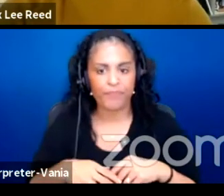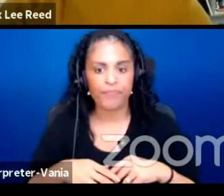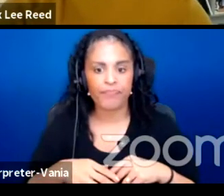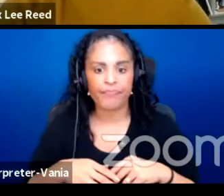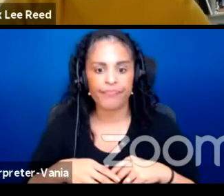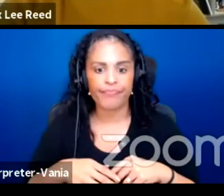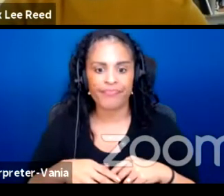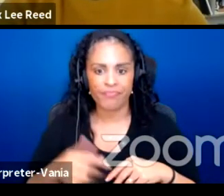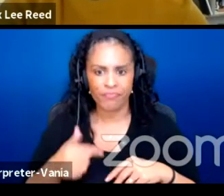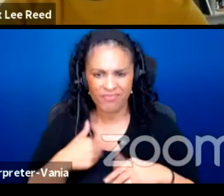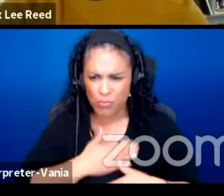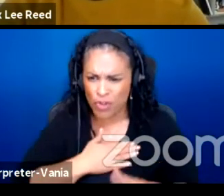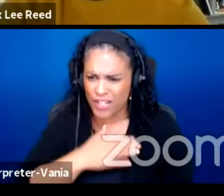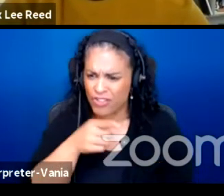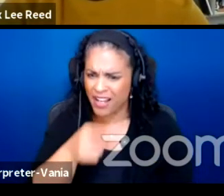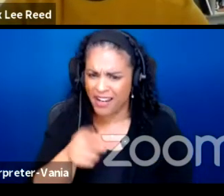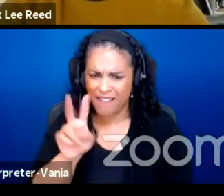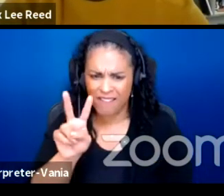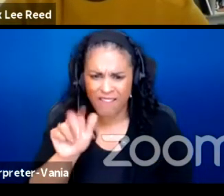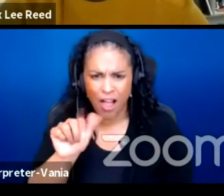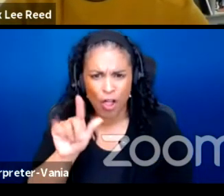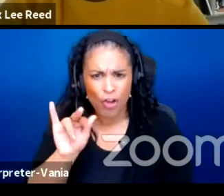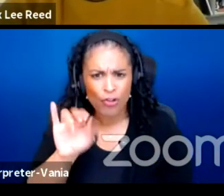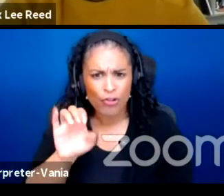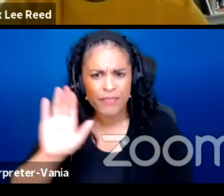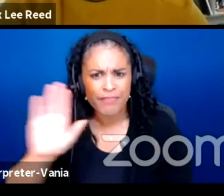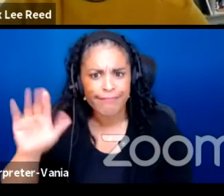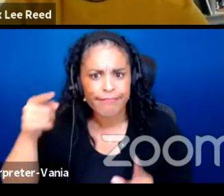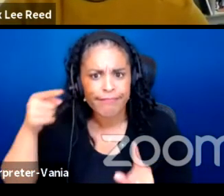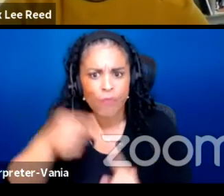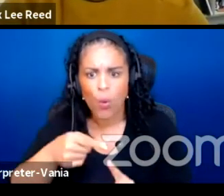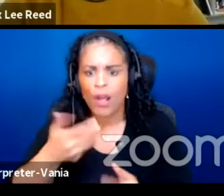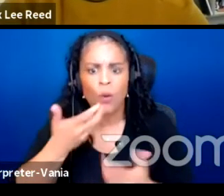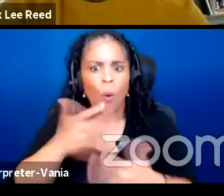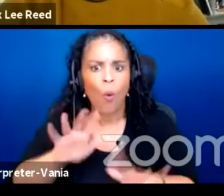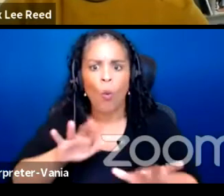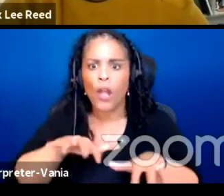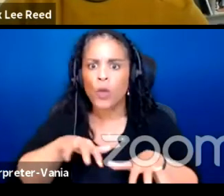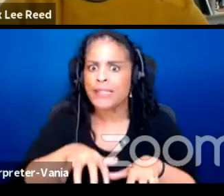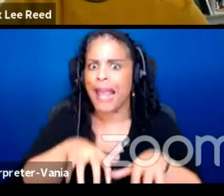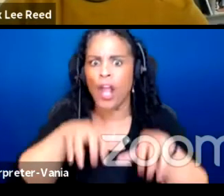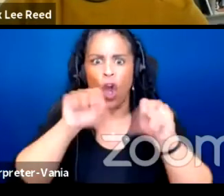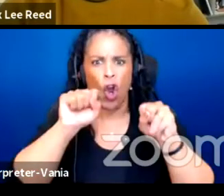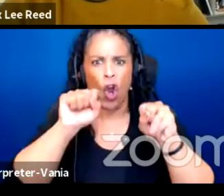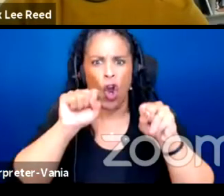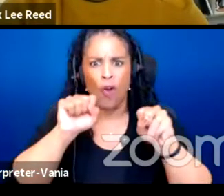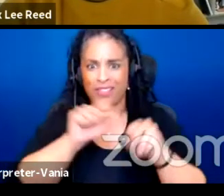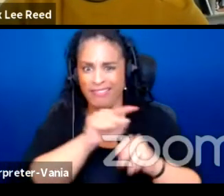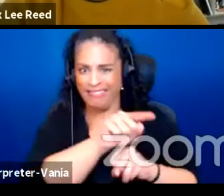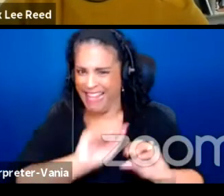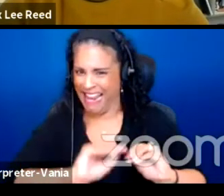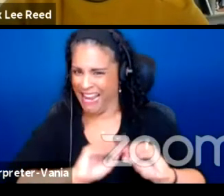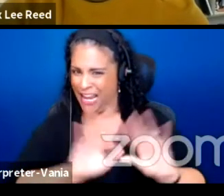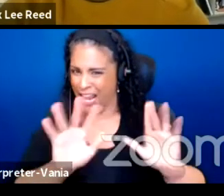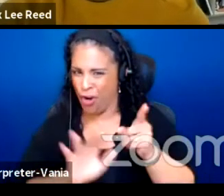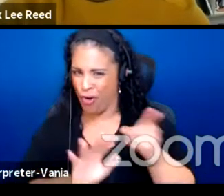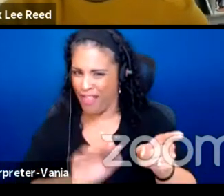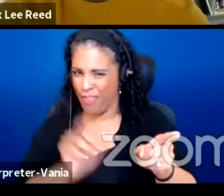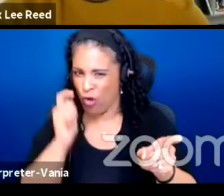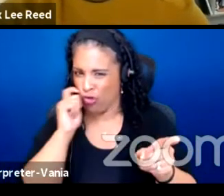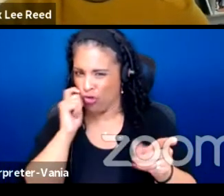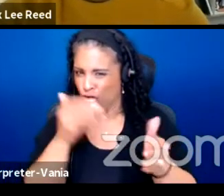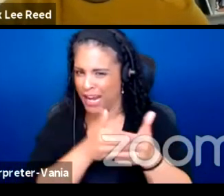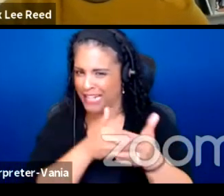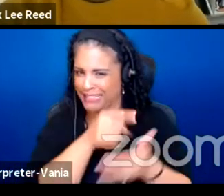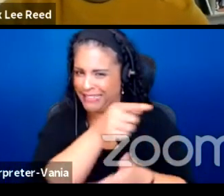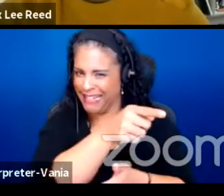I appreciate Valerie's point about not wanting to take over an inherently racist institution, but